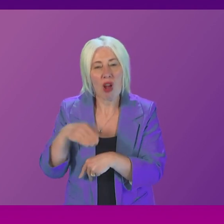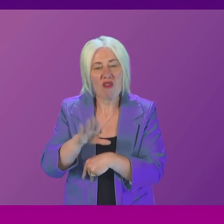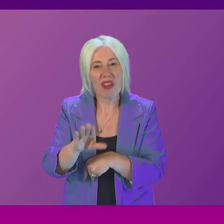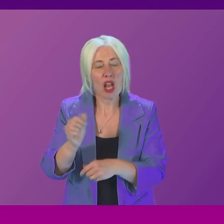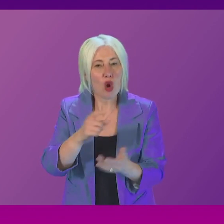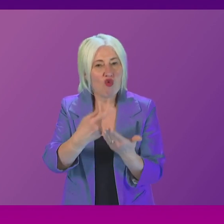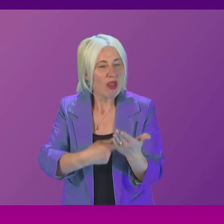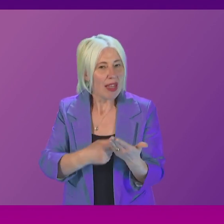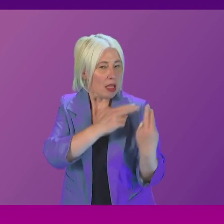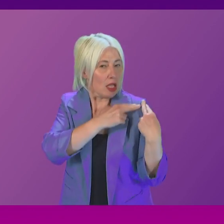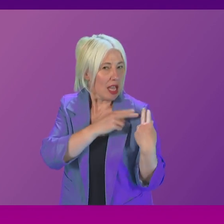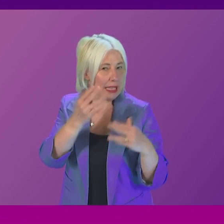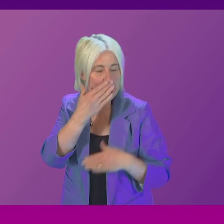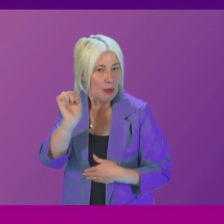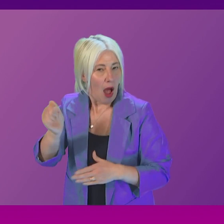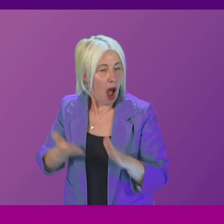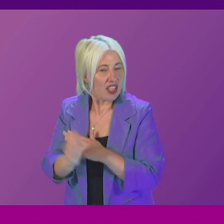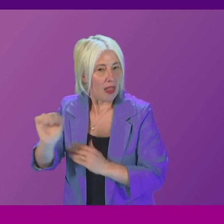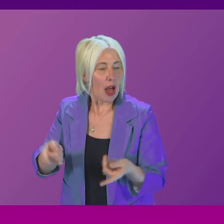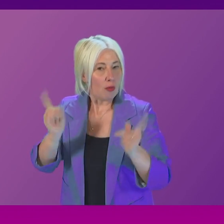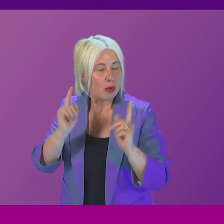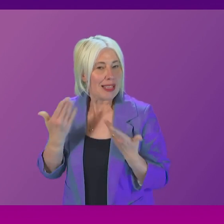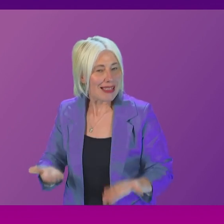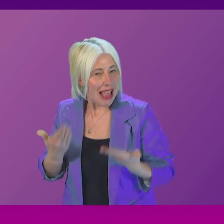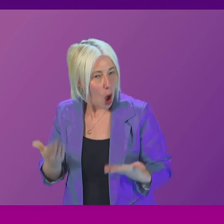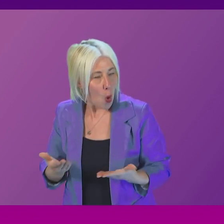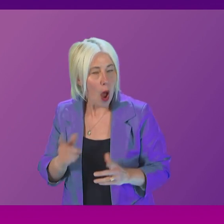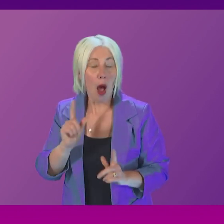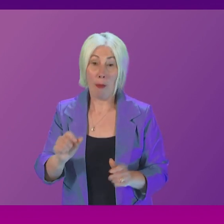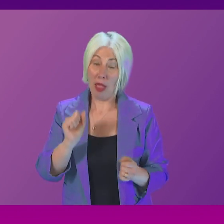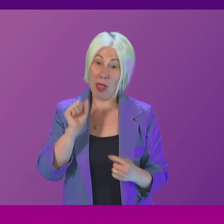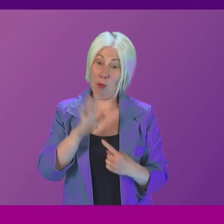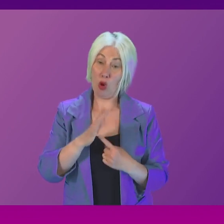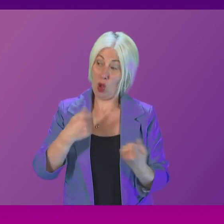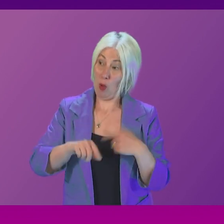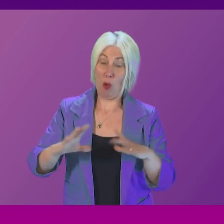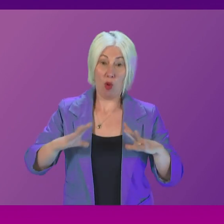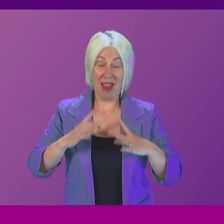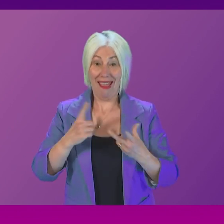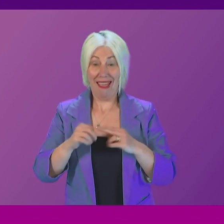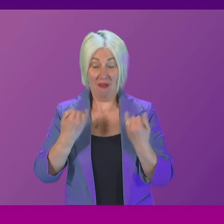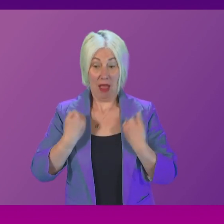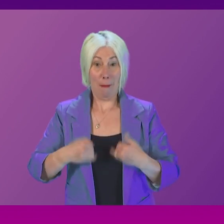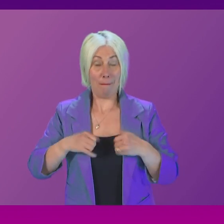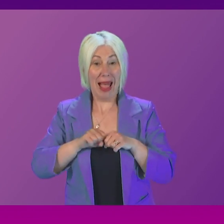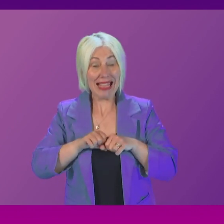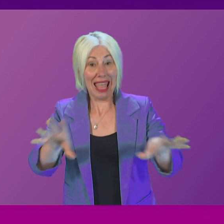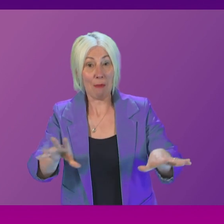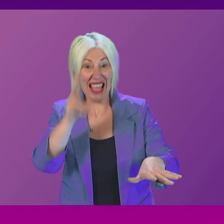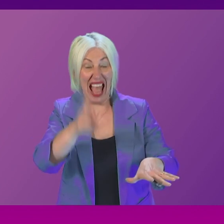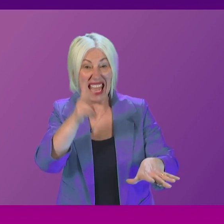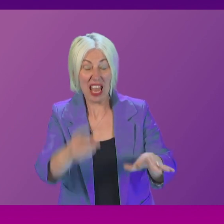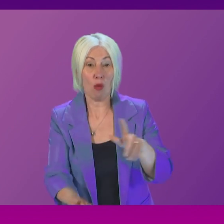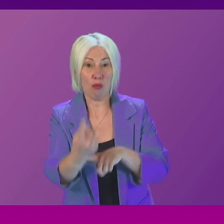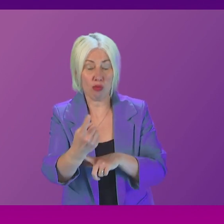given all the lessons that we have been learning throughout the pandemic and the importance of being prepared, Should another pandemic arrive, can you confirm whether pandemic